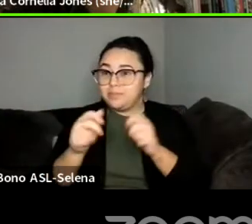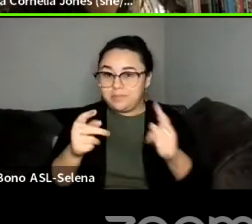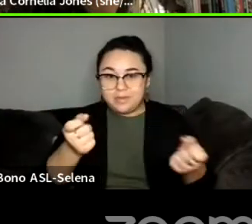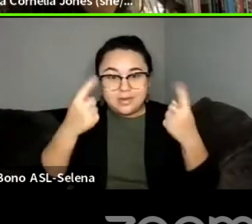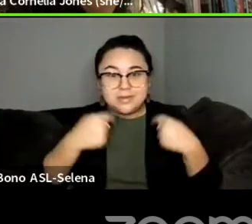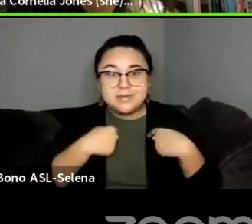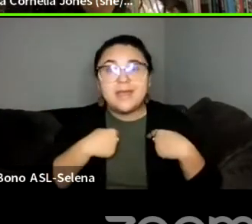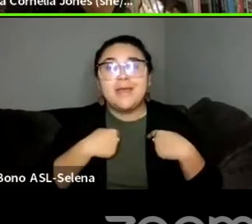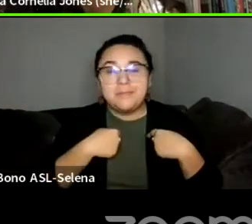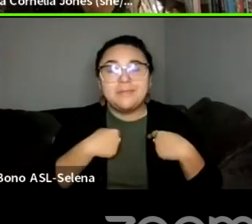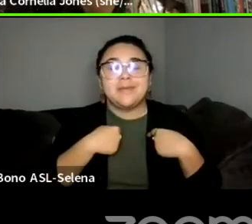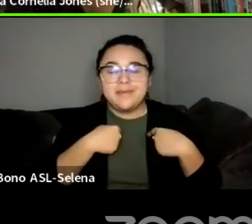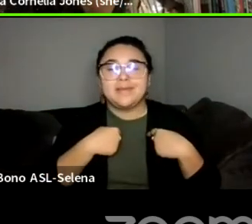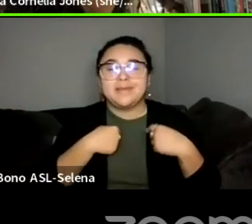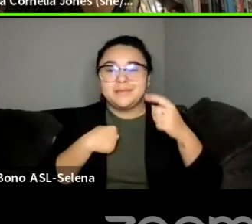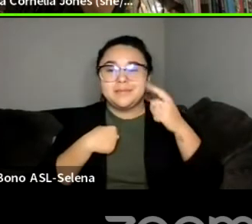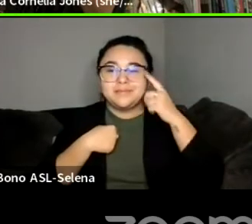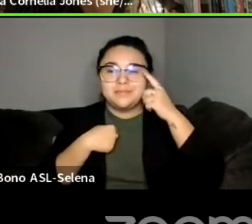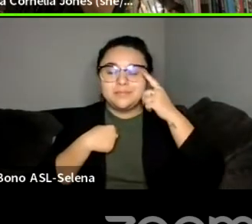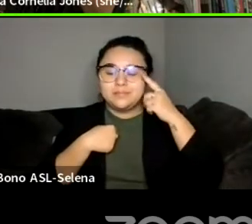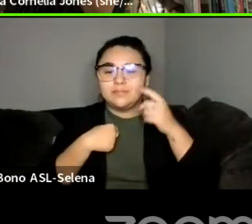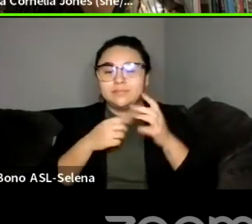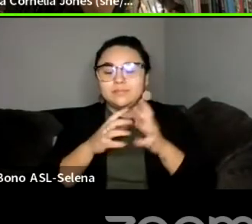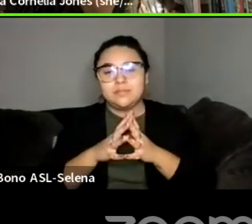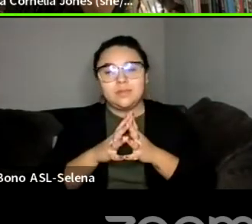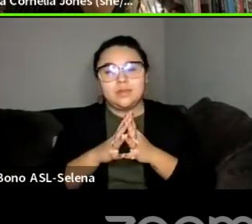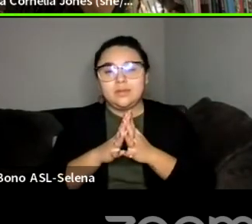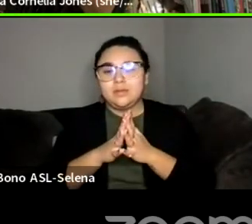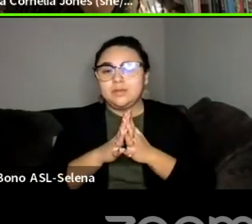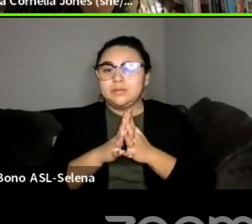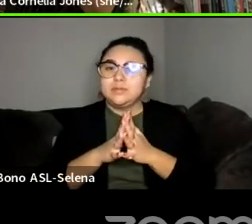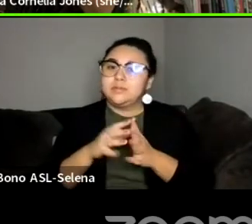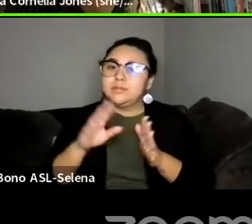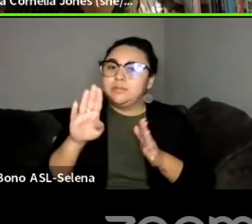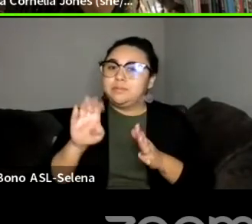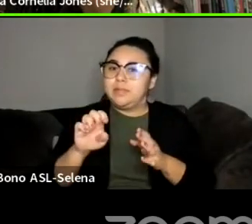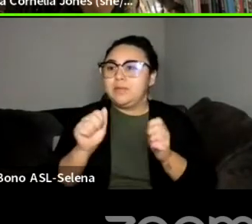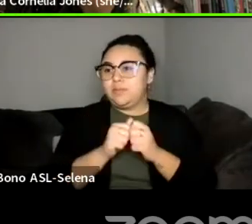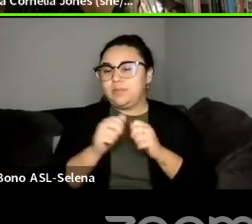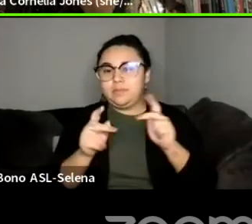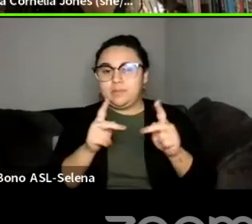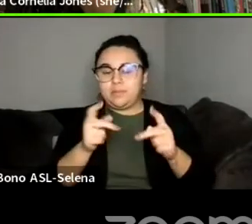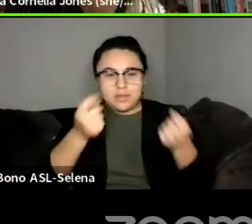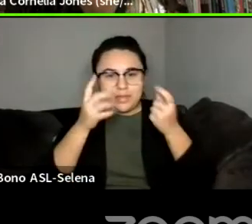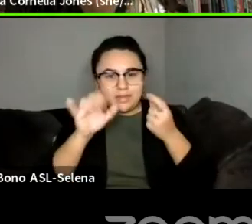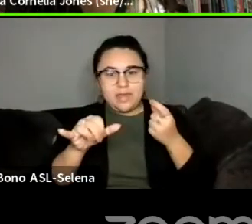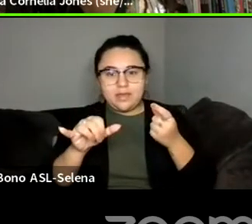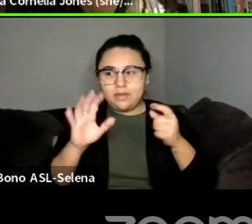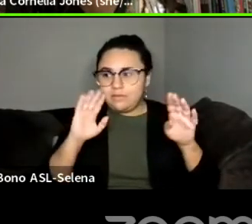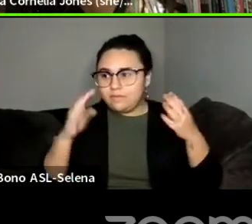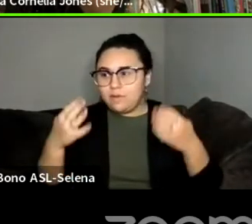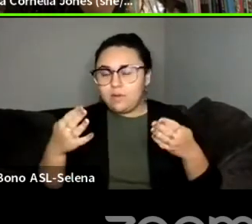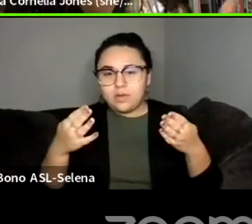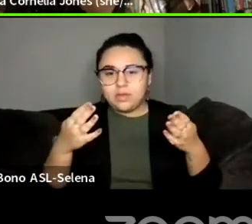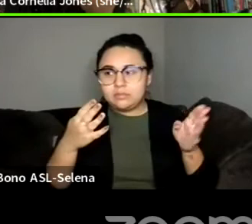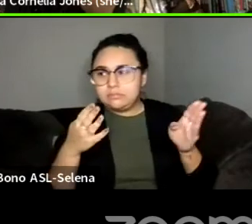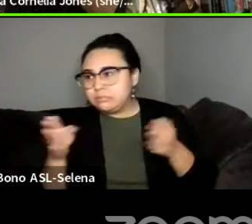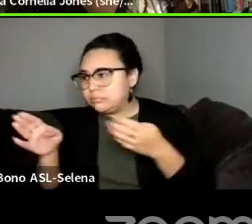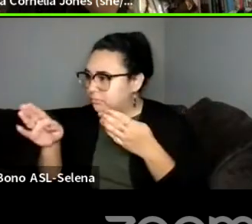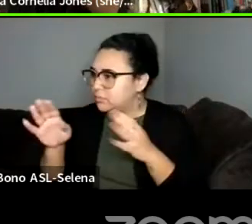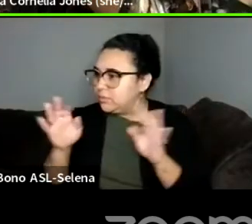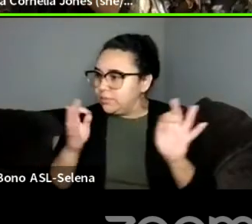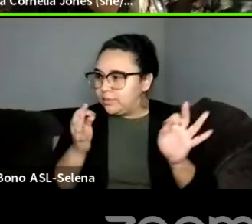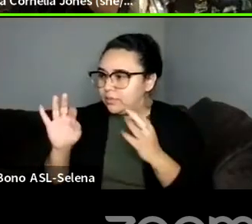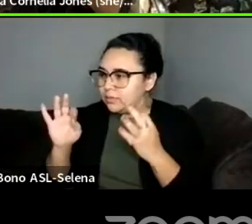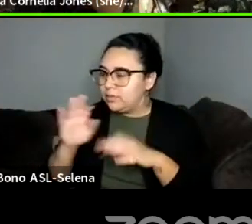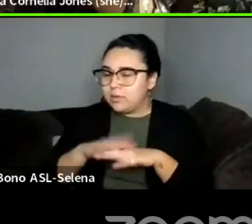understand, right? Like I don't, you know, like just being with people who get that your focus is sometimes pulled, or